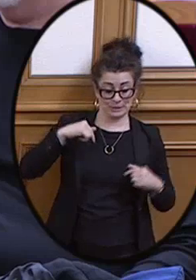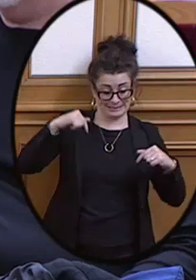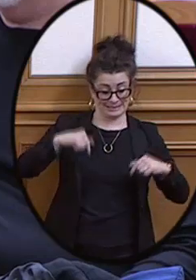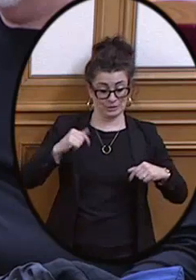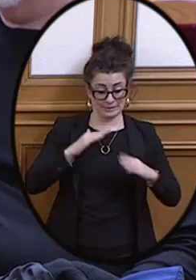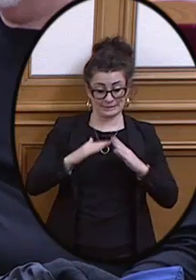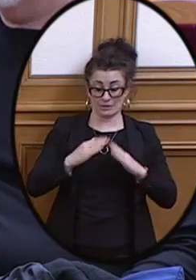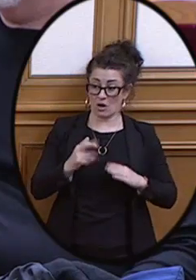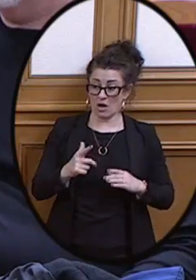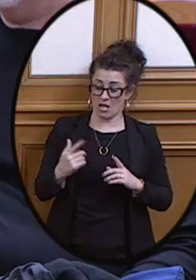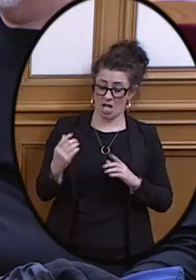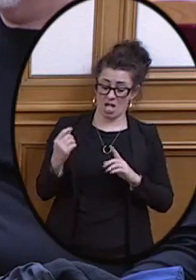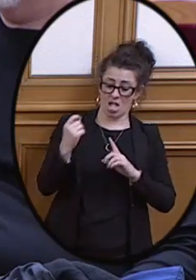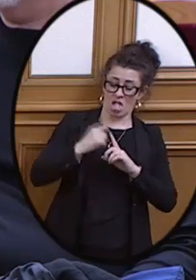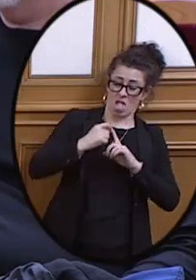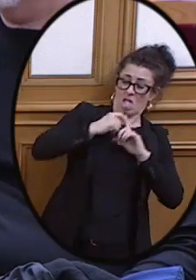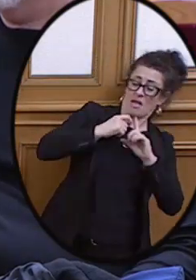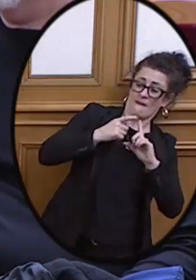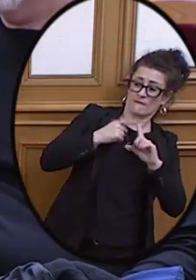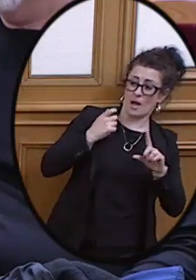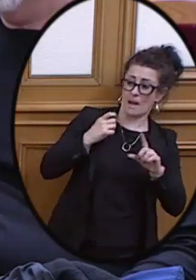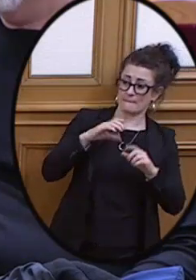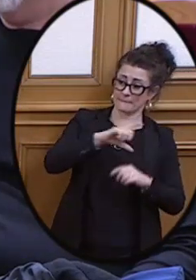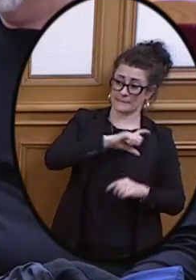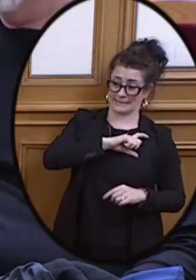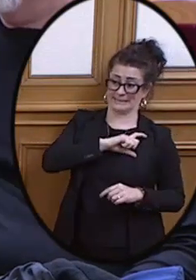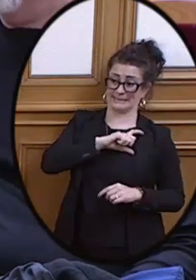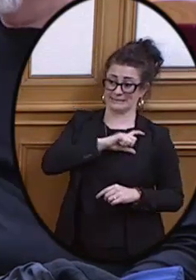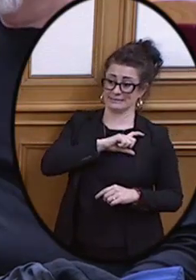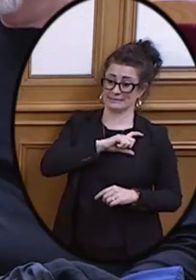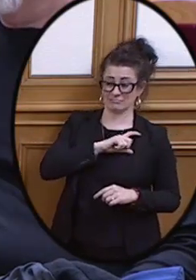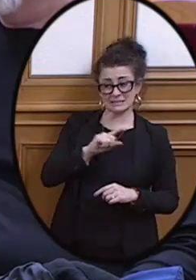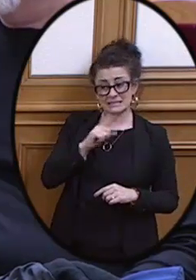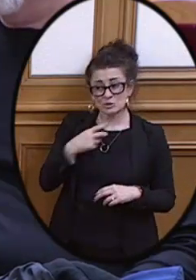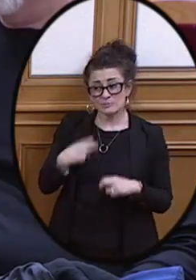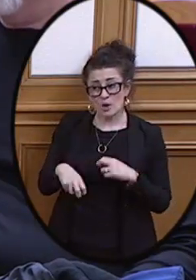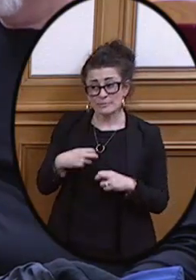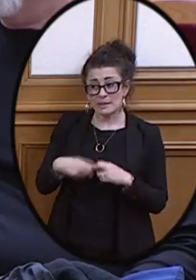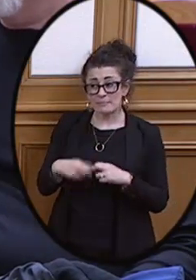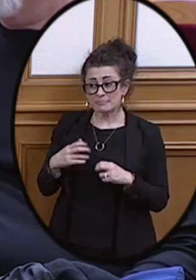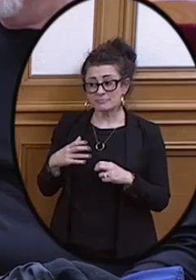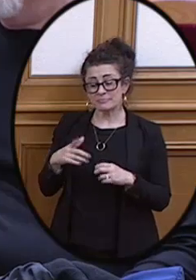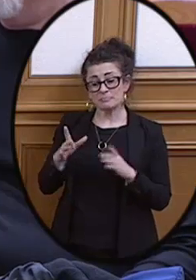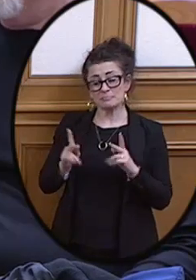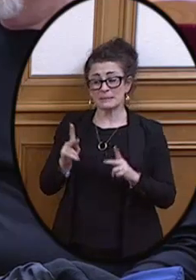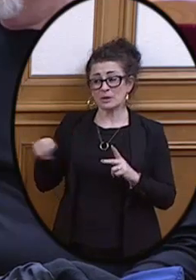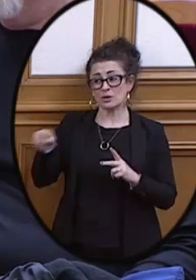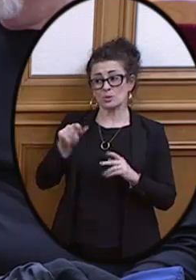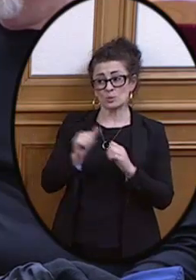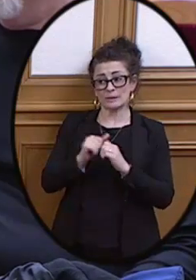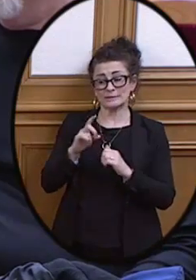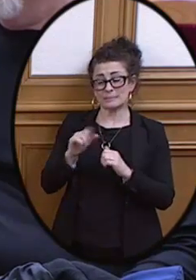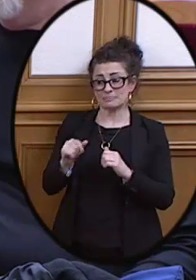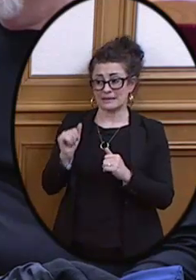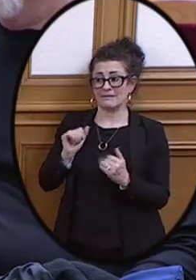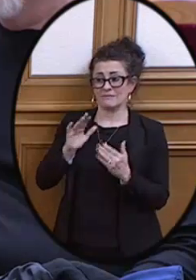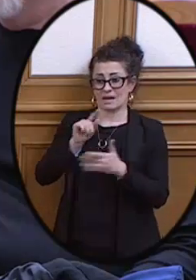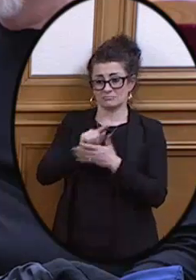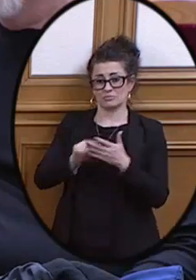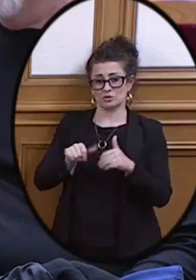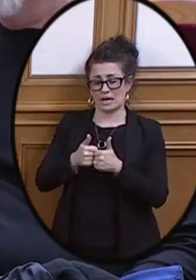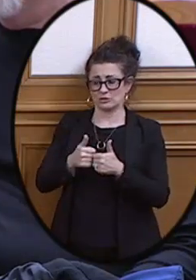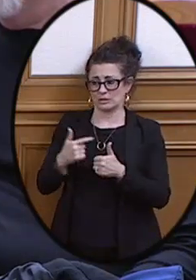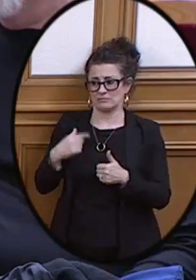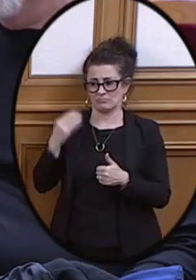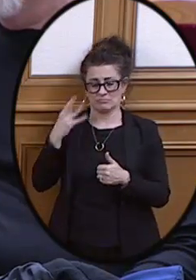Hall. This was a very serious problem, and one that I think really speaks to some of the challenges disabled people face. I was told I was